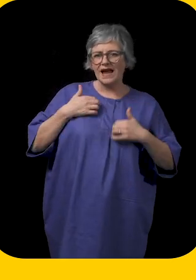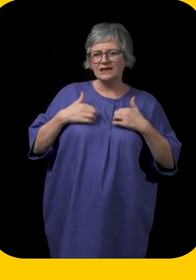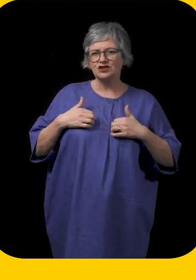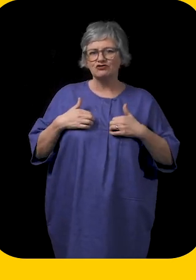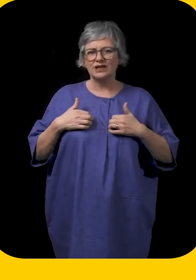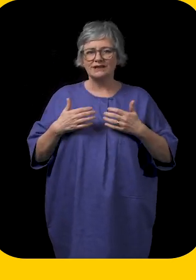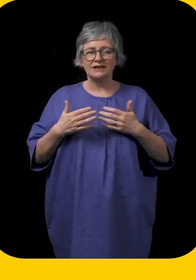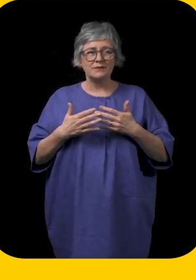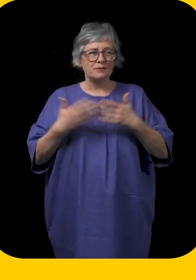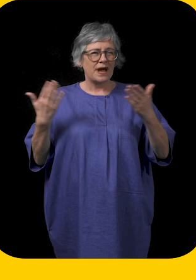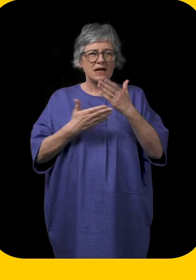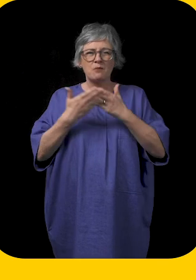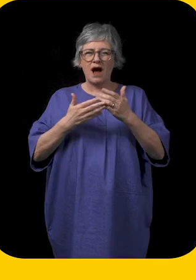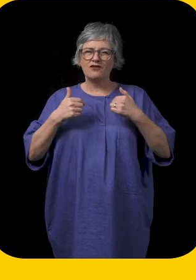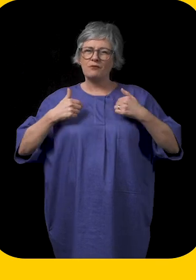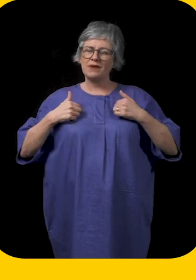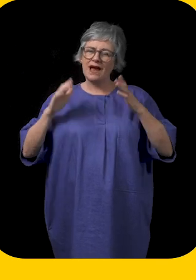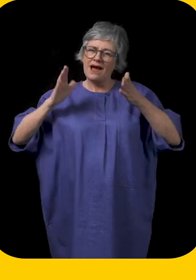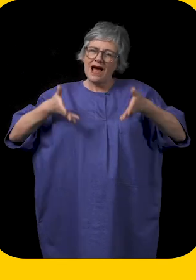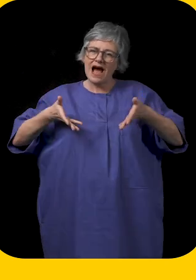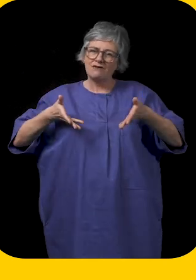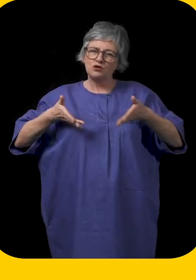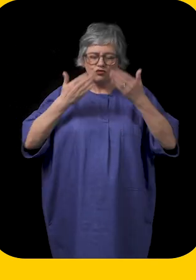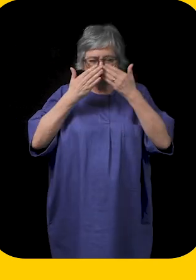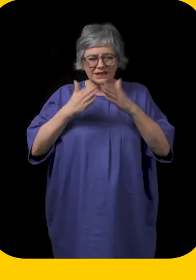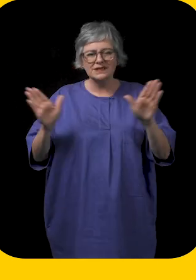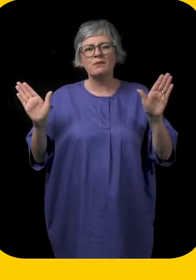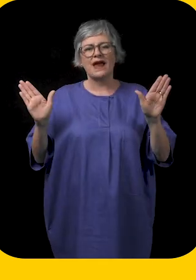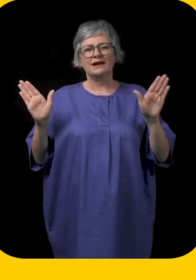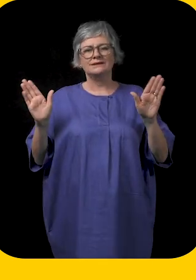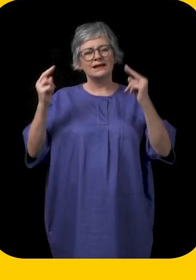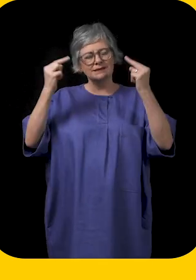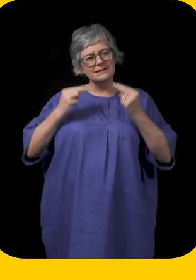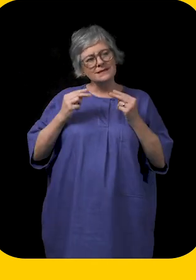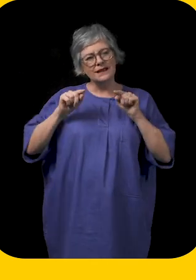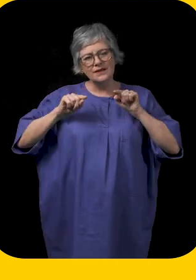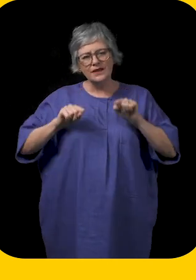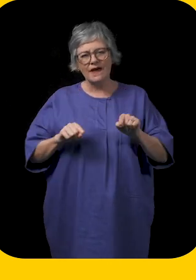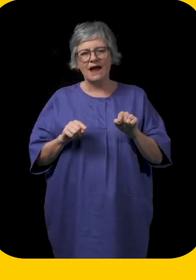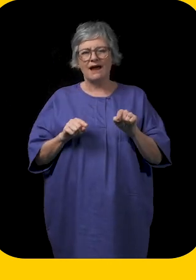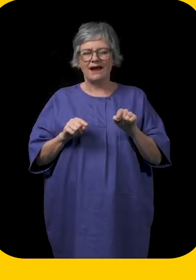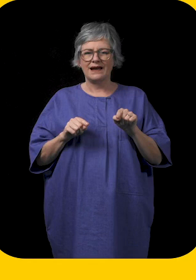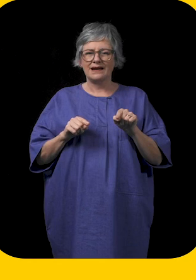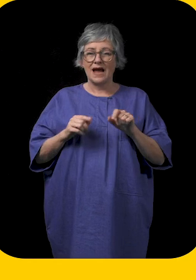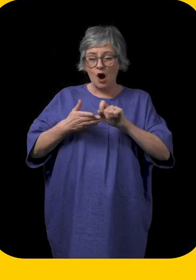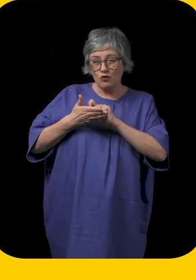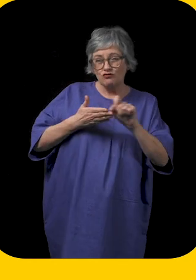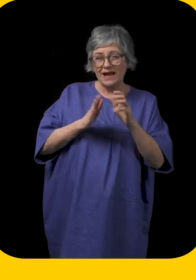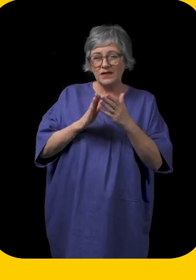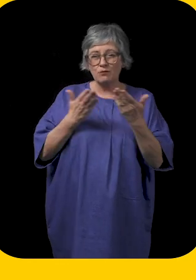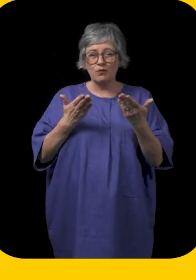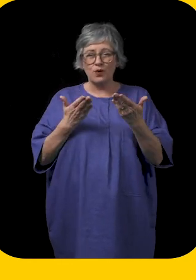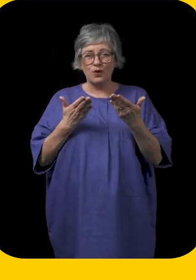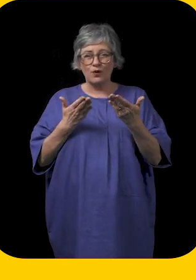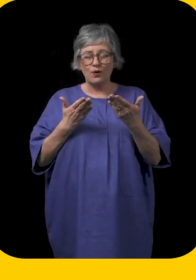really interesting, and I think part of me is just feeling that I've got to actually respect it and see it as that, and see it as